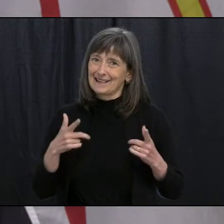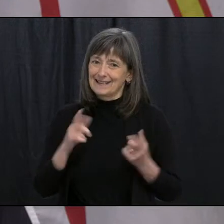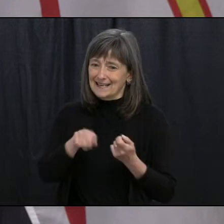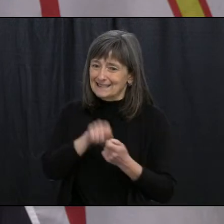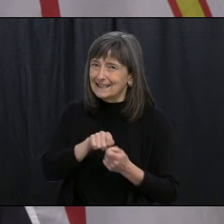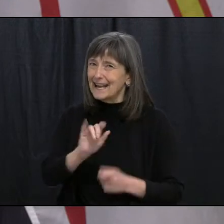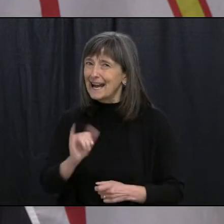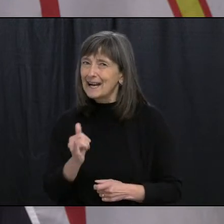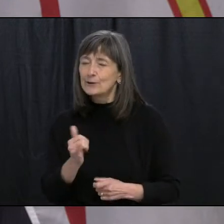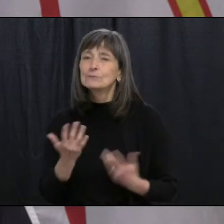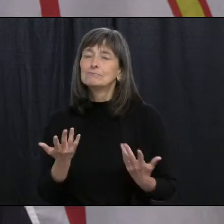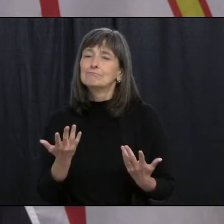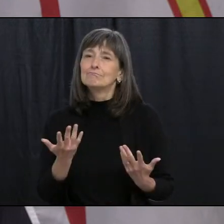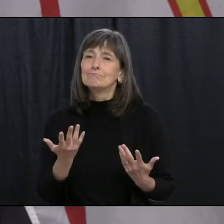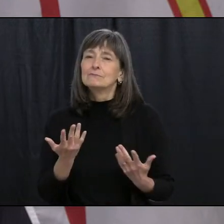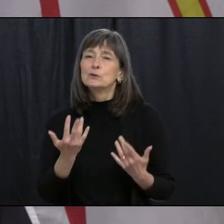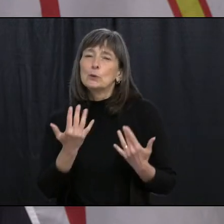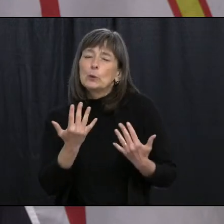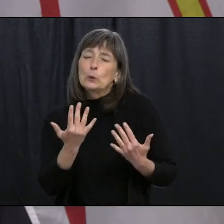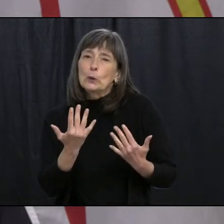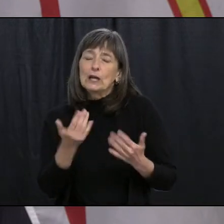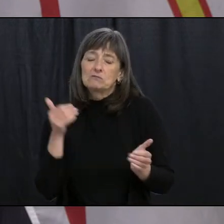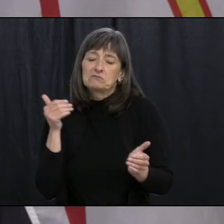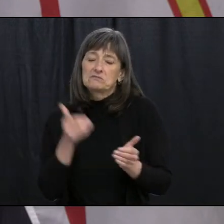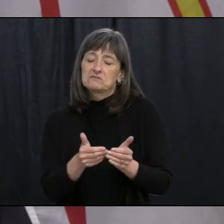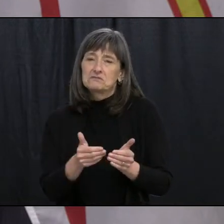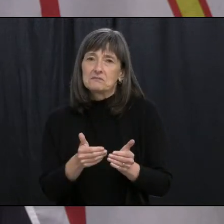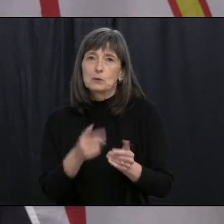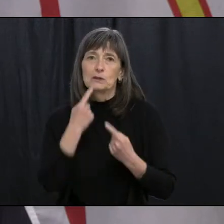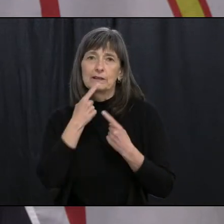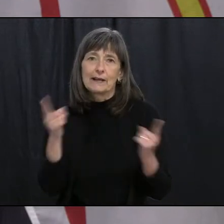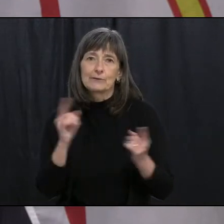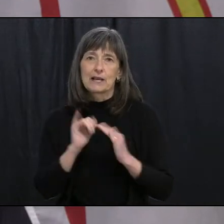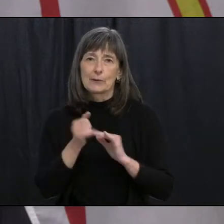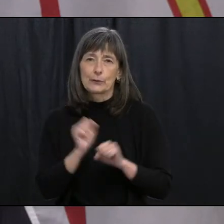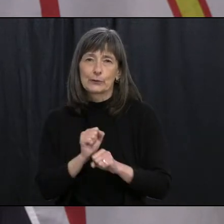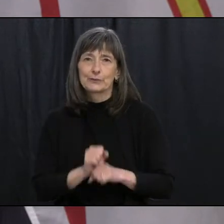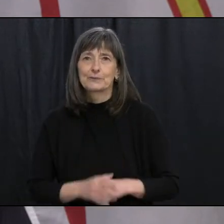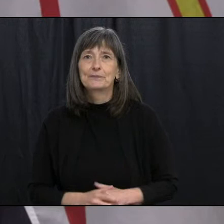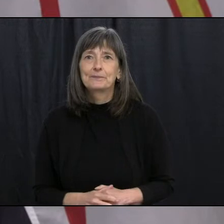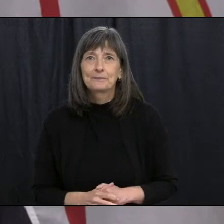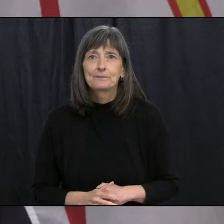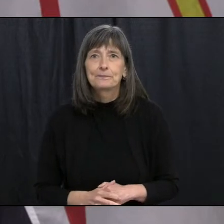can happen. And so we'll have more information about that as we get closer to